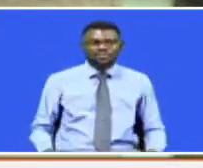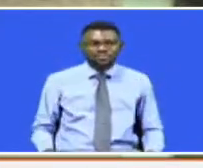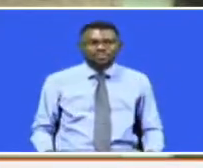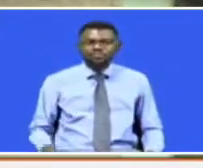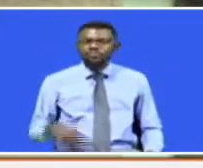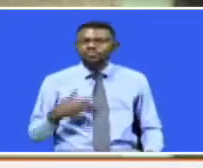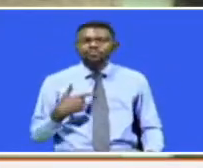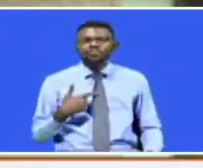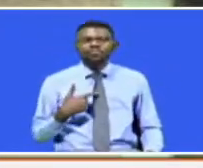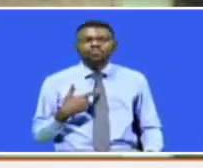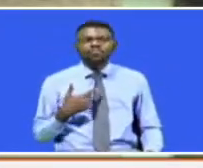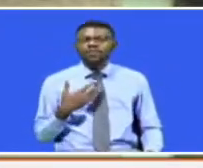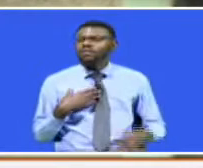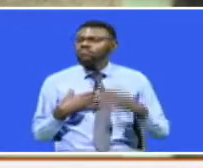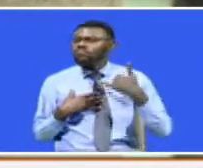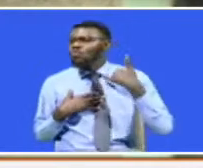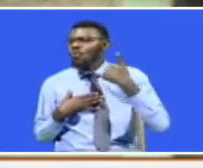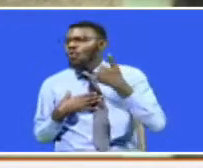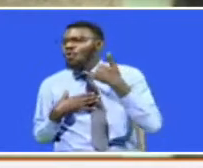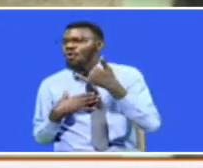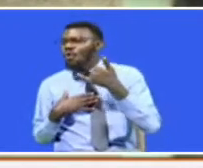Nikapigia vijana yetu hapa nyumbani.